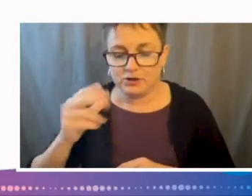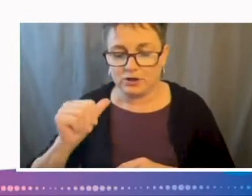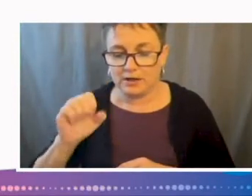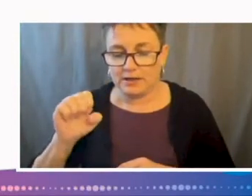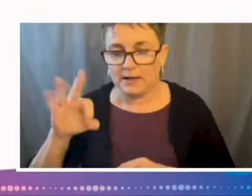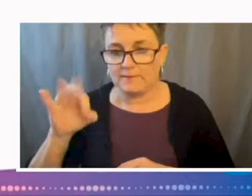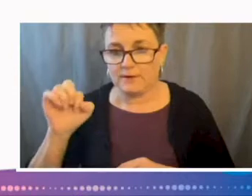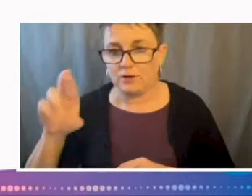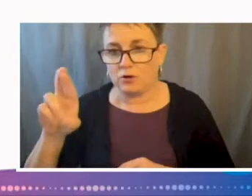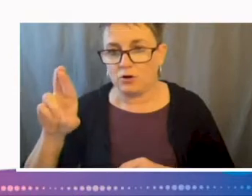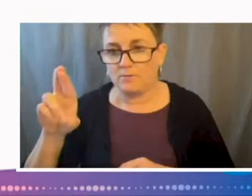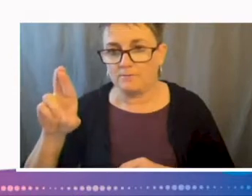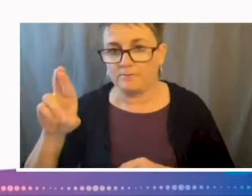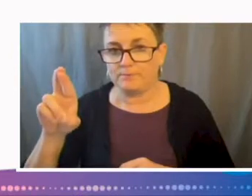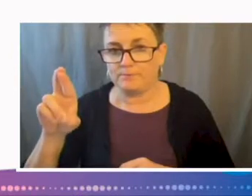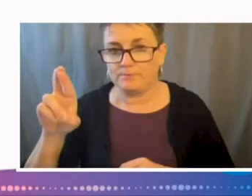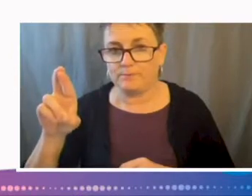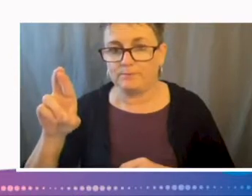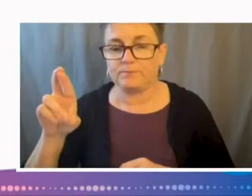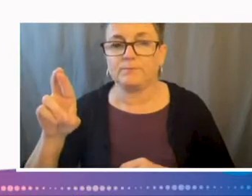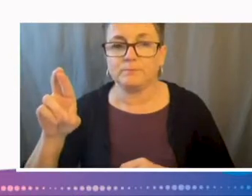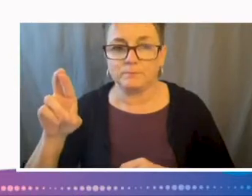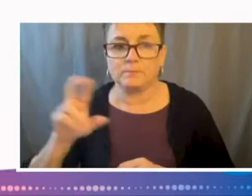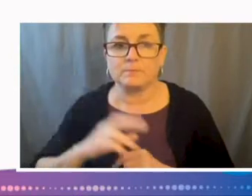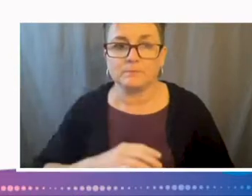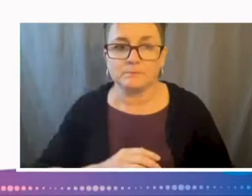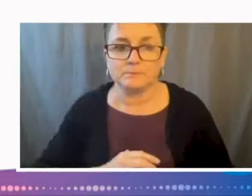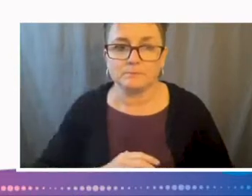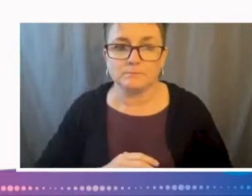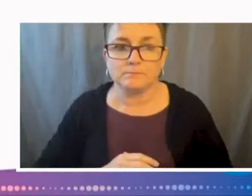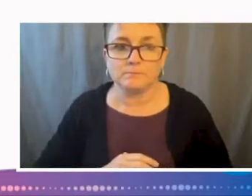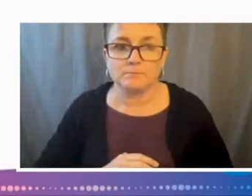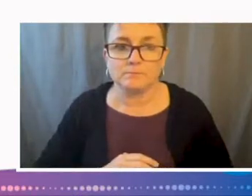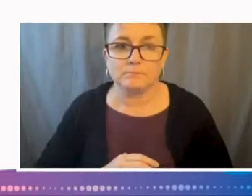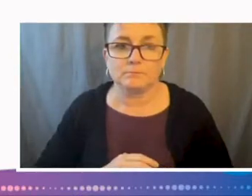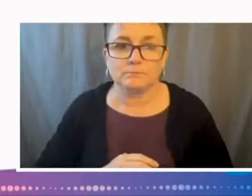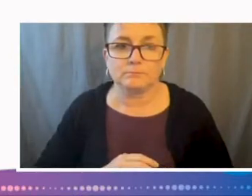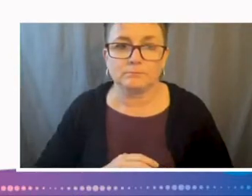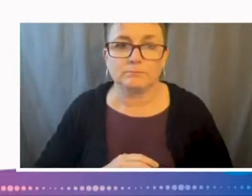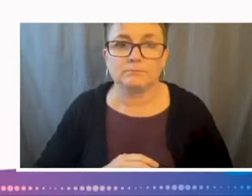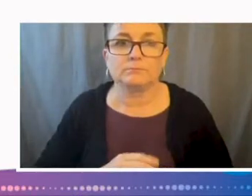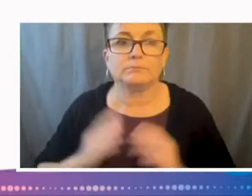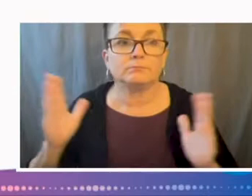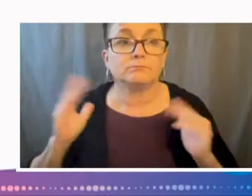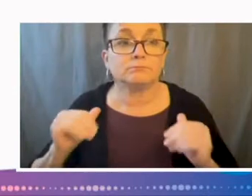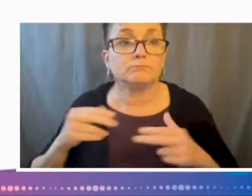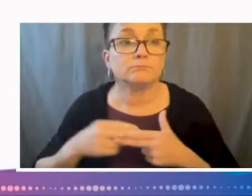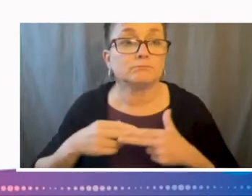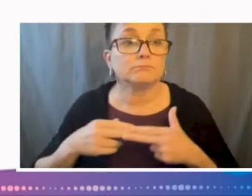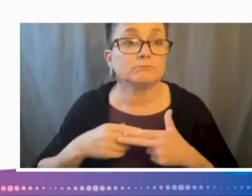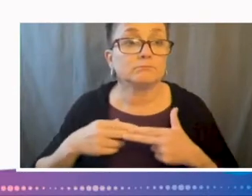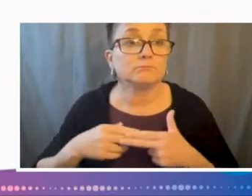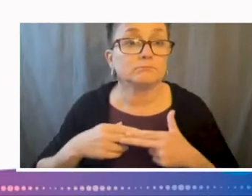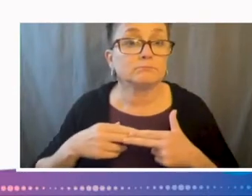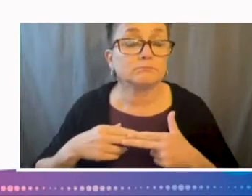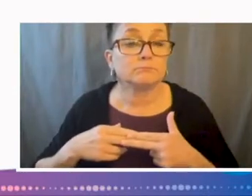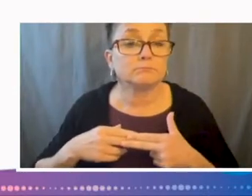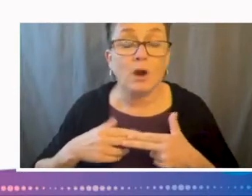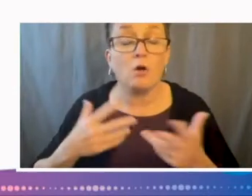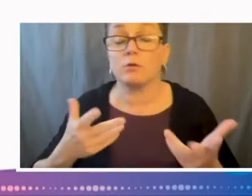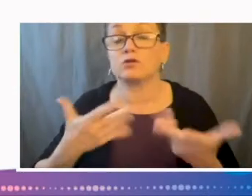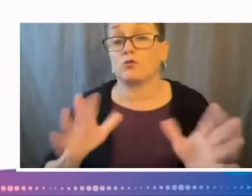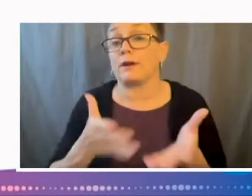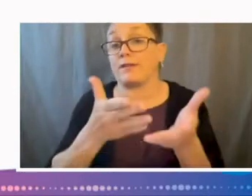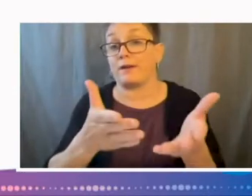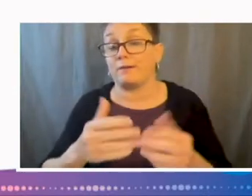R-I-C-H-S-C-H-A-E-F-E-R. For reference, that's the same as the Chief here. Next slide, please. Oh, I got ahead. I'm